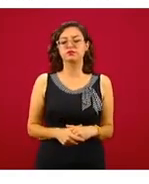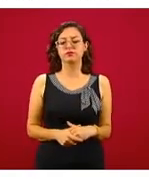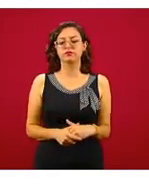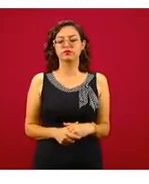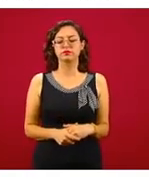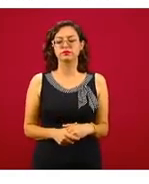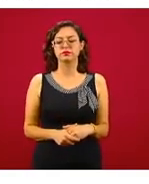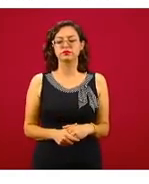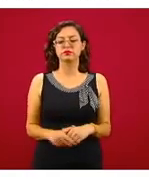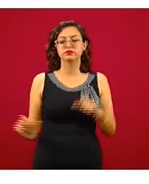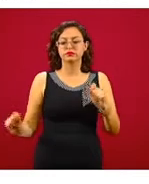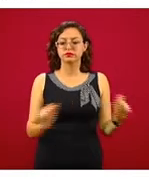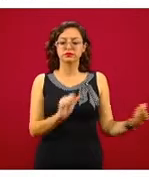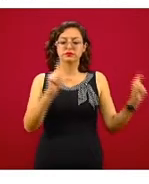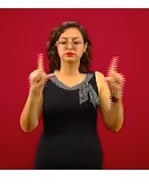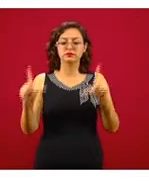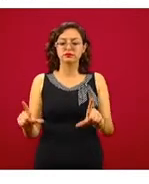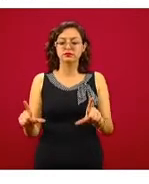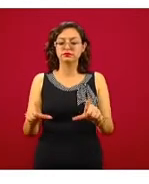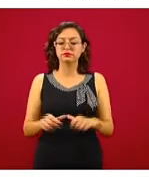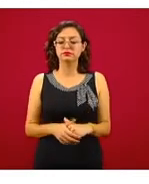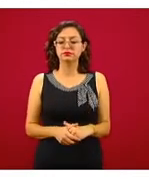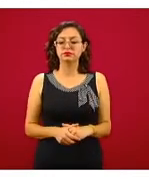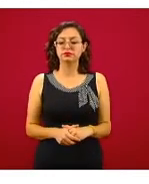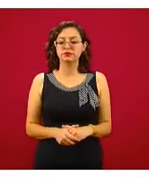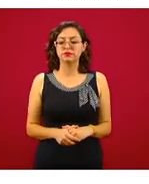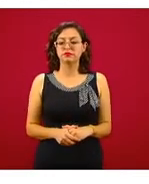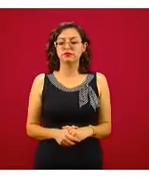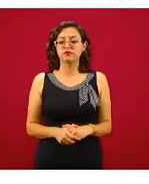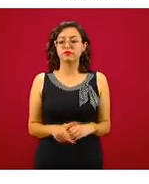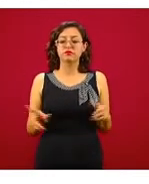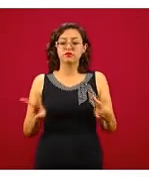Mexico City has the highest incidence rate so far.